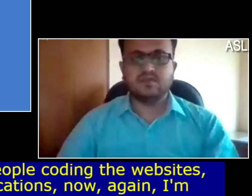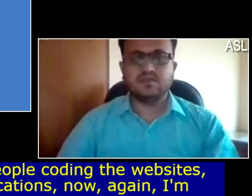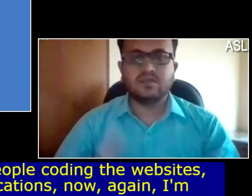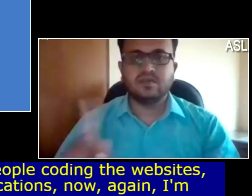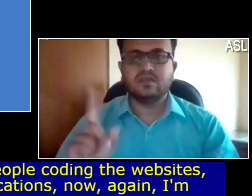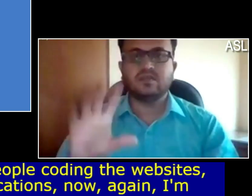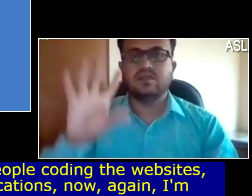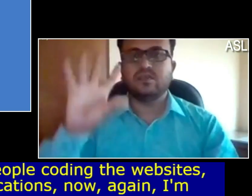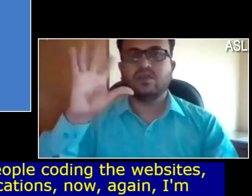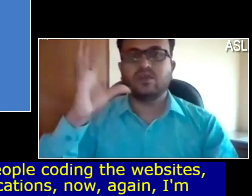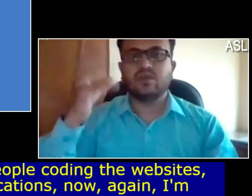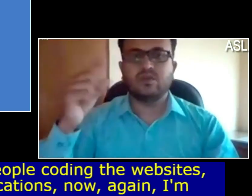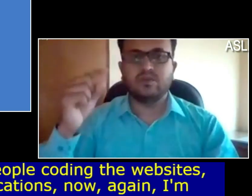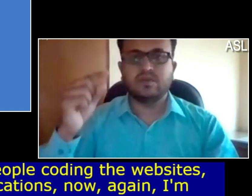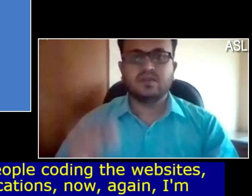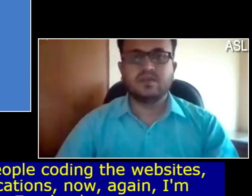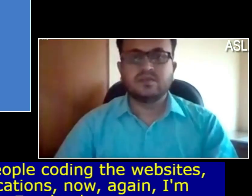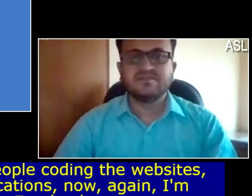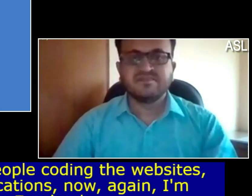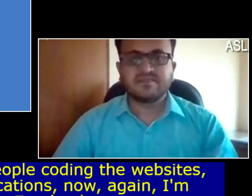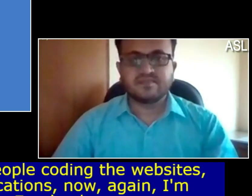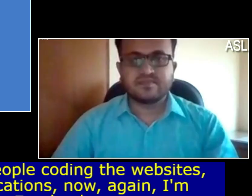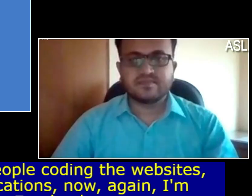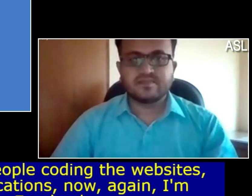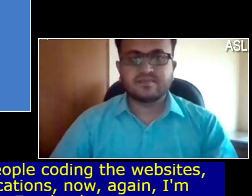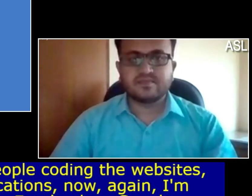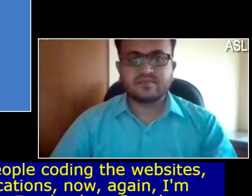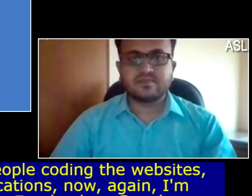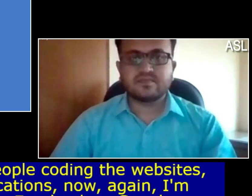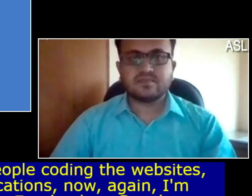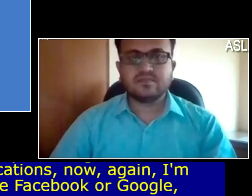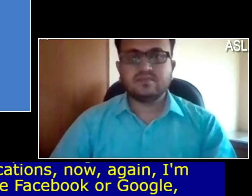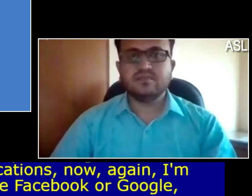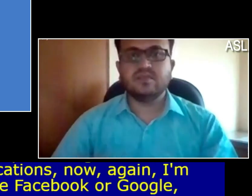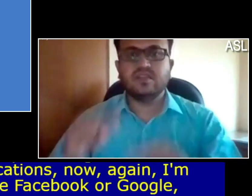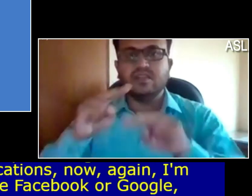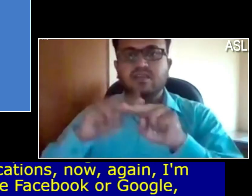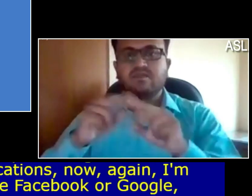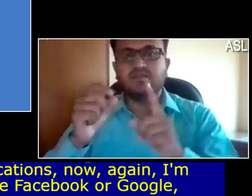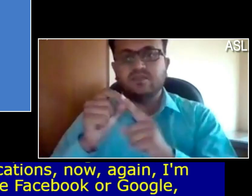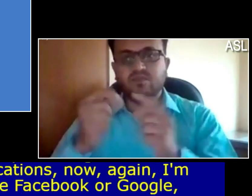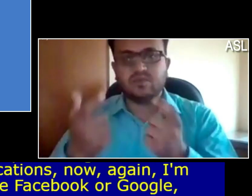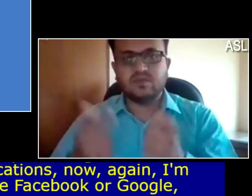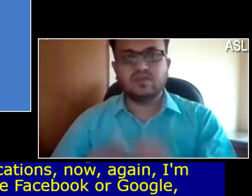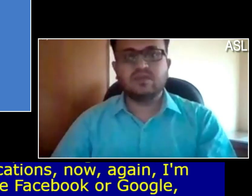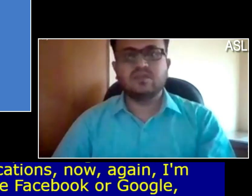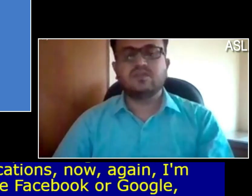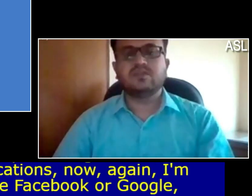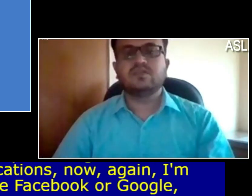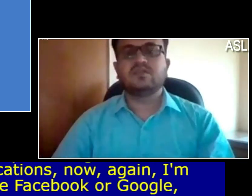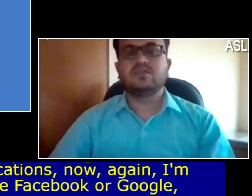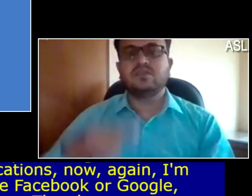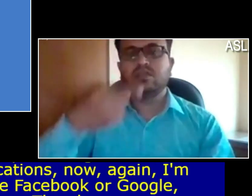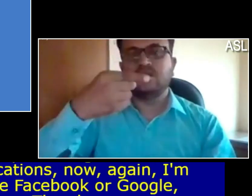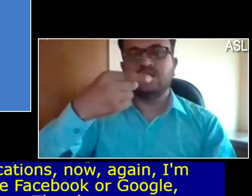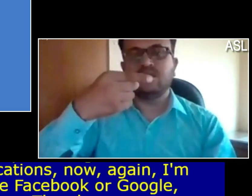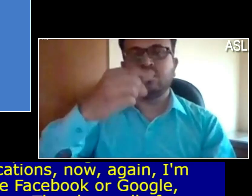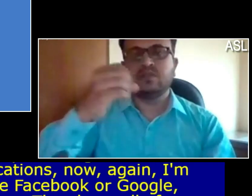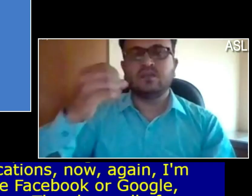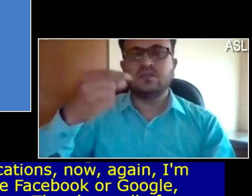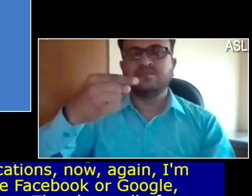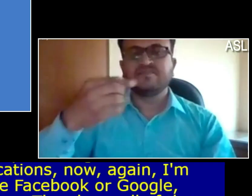or Google, because we know they all are inclusive. Yeah, they have all of those standards, and you can access, anyone